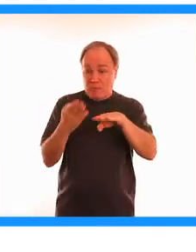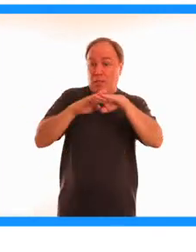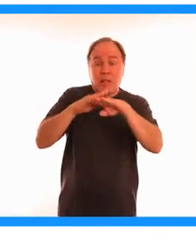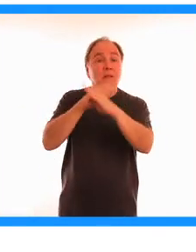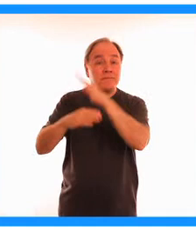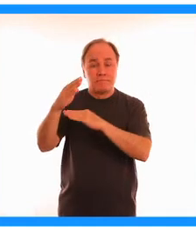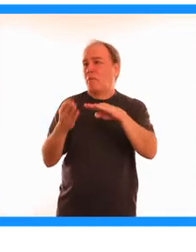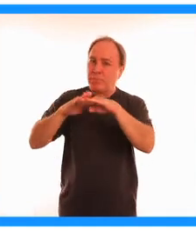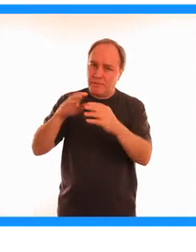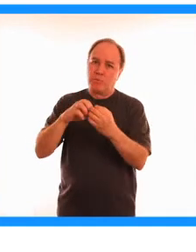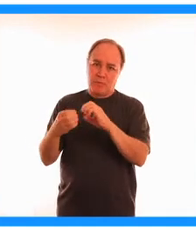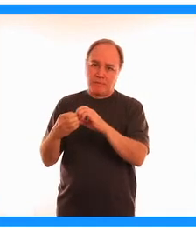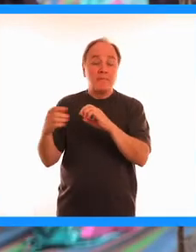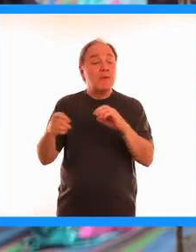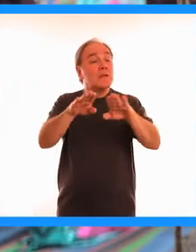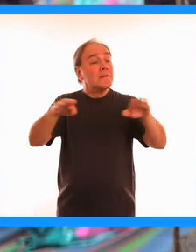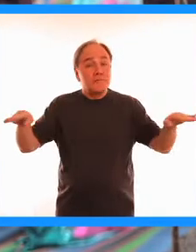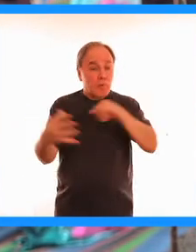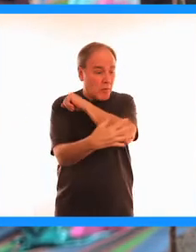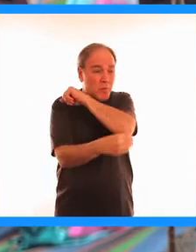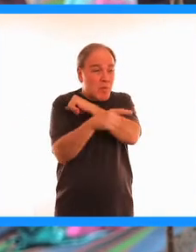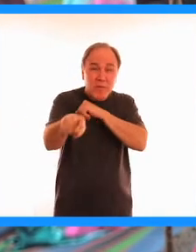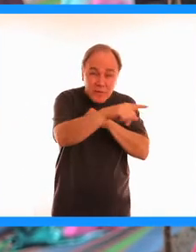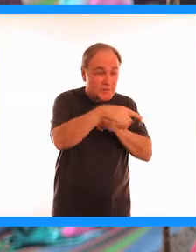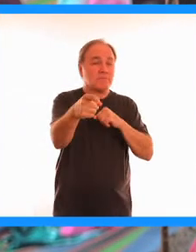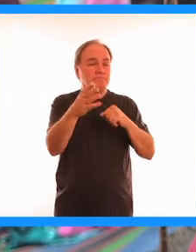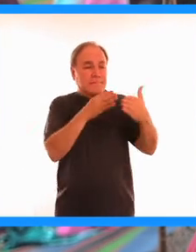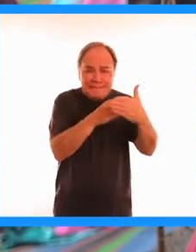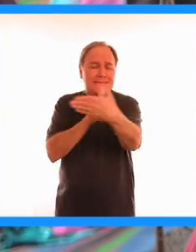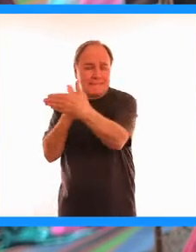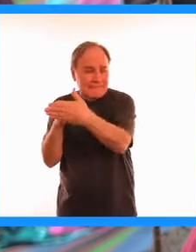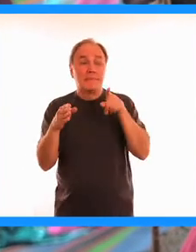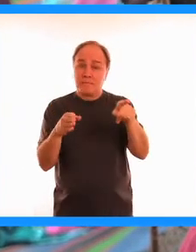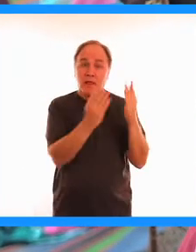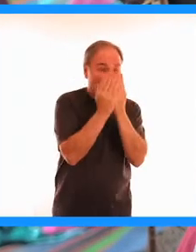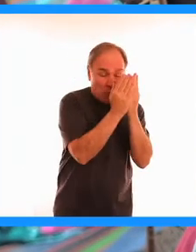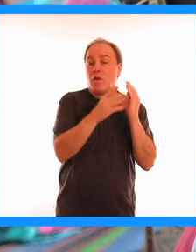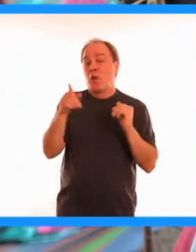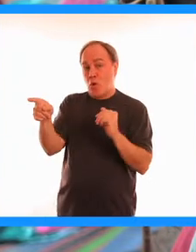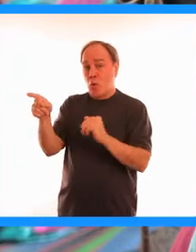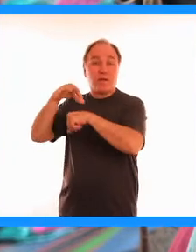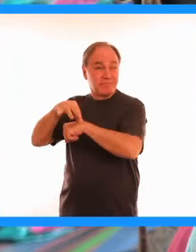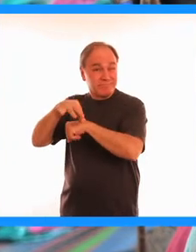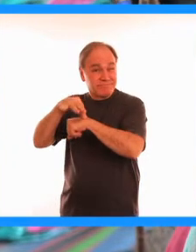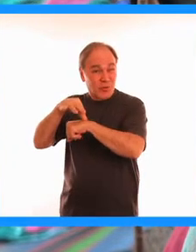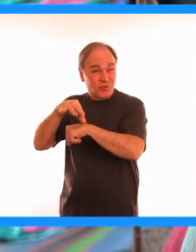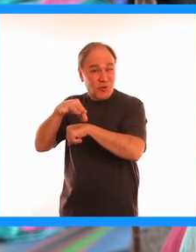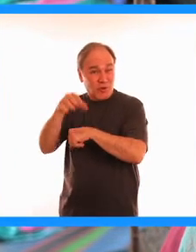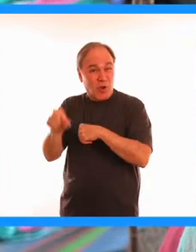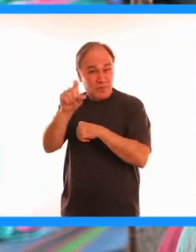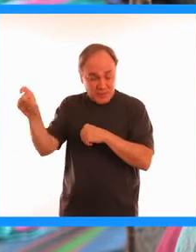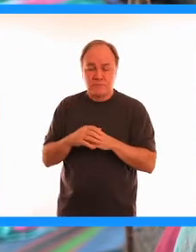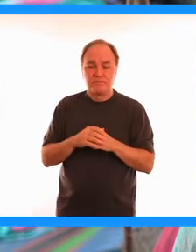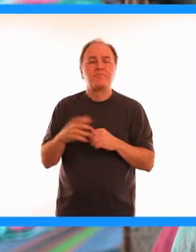disabilities confront additional challenges. Children living in poverty are among the least likely to enjoy education and healthcare, but children who live in